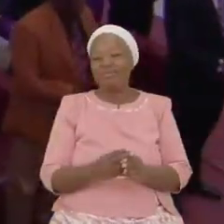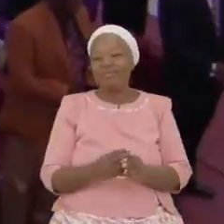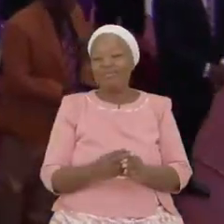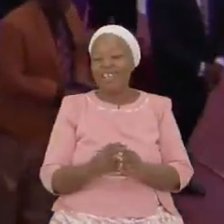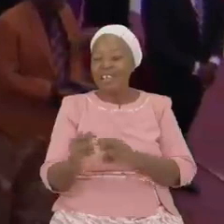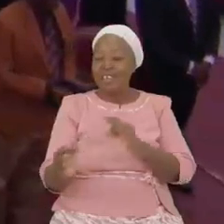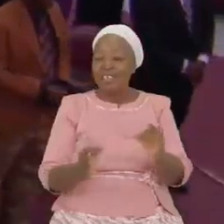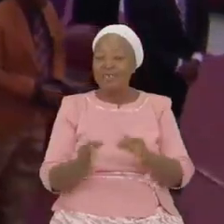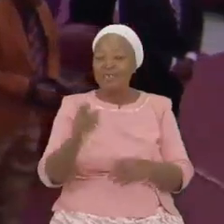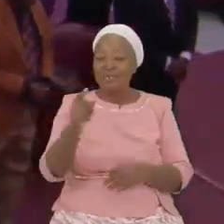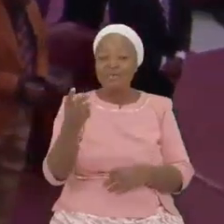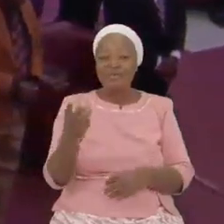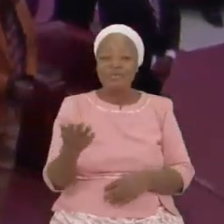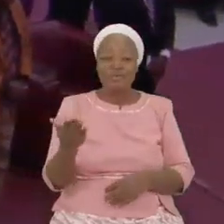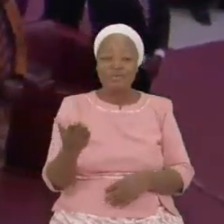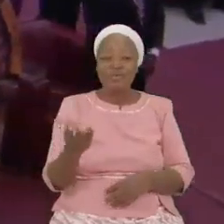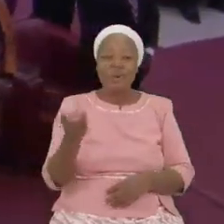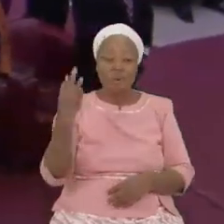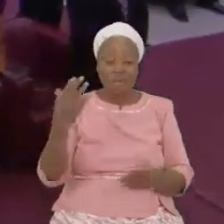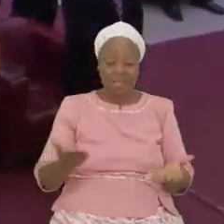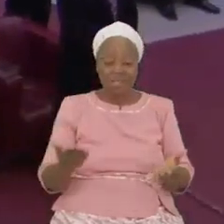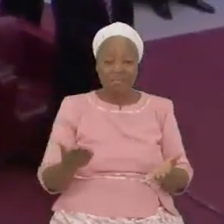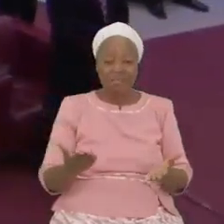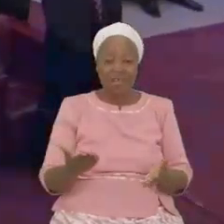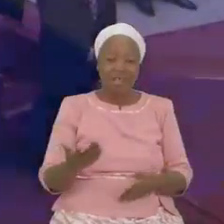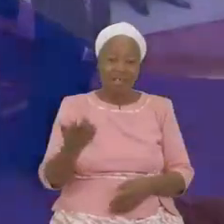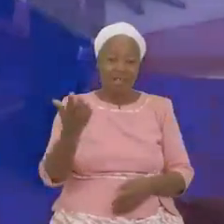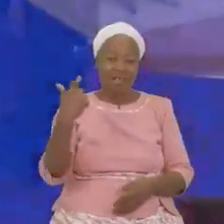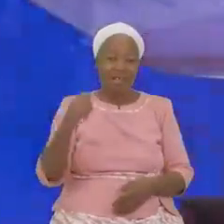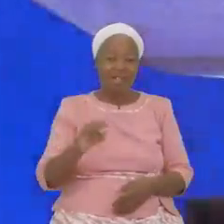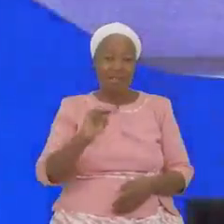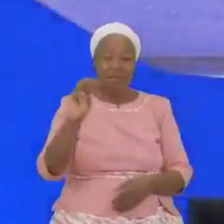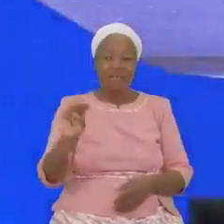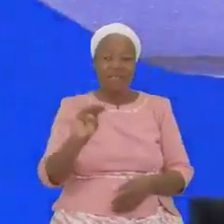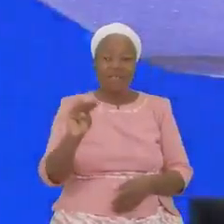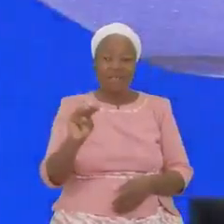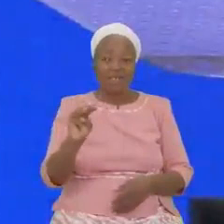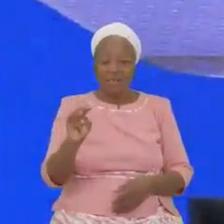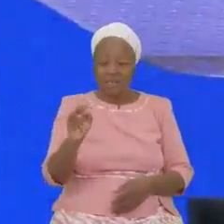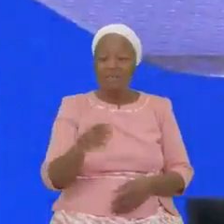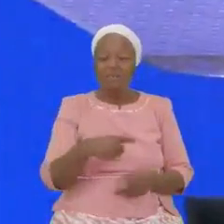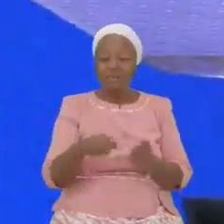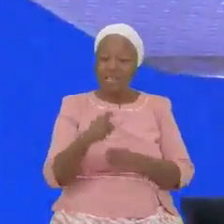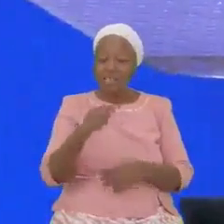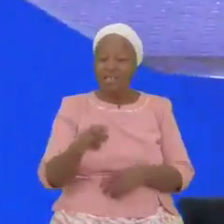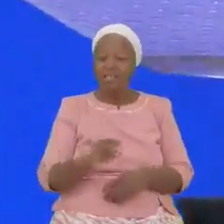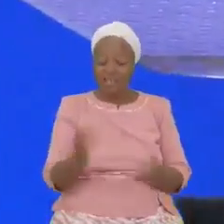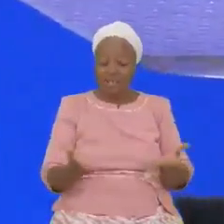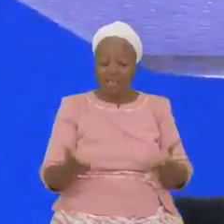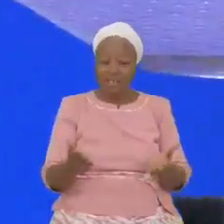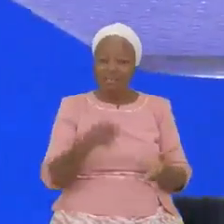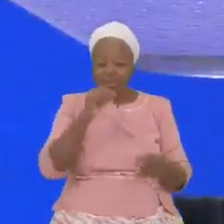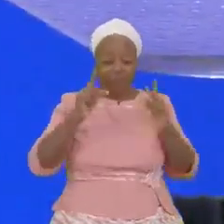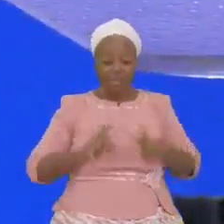If you were here last Monday, when I said here, I don't mean physically here, I mean if you had the